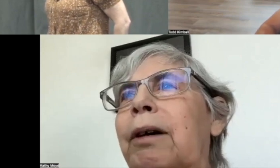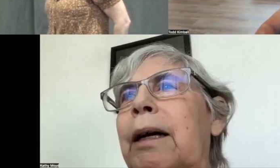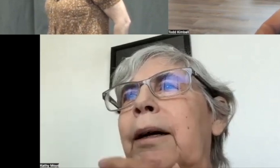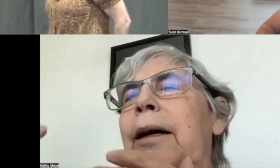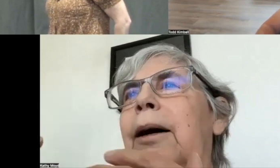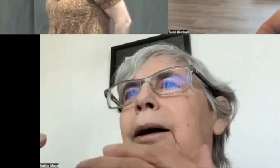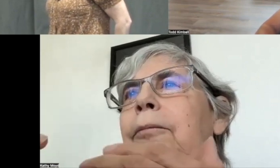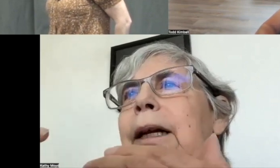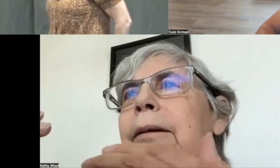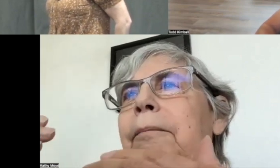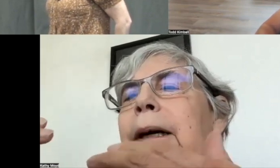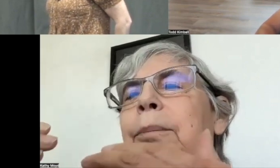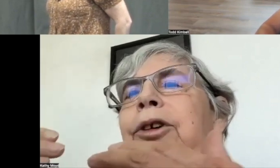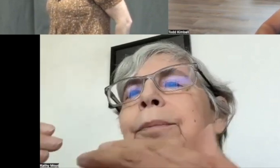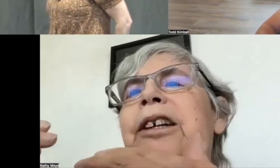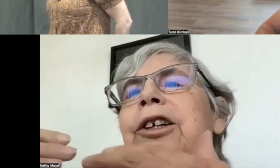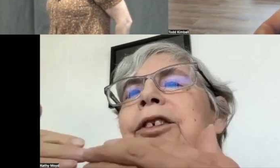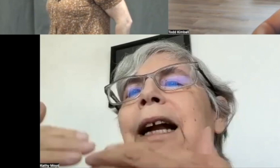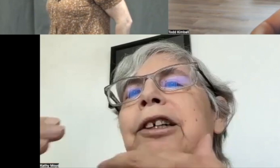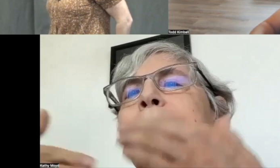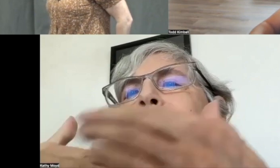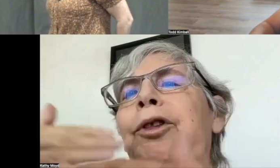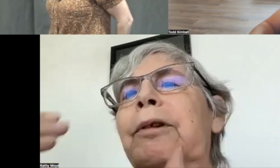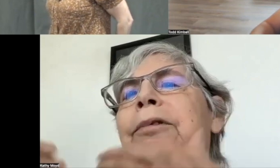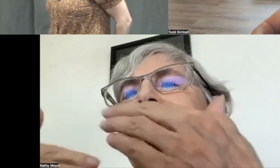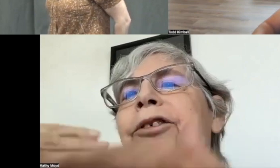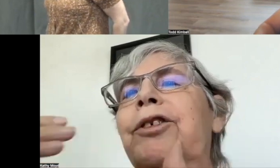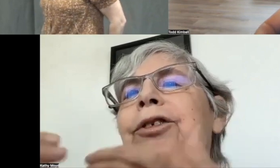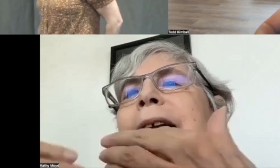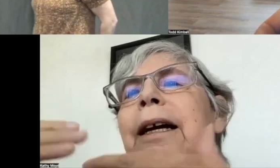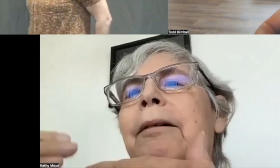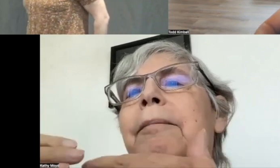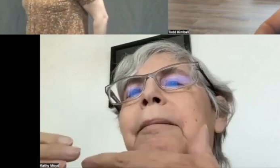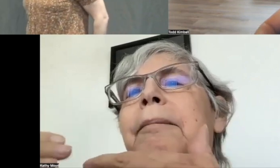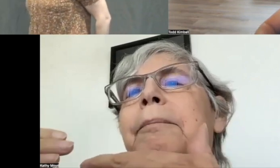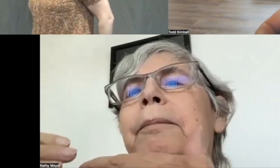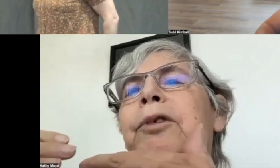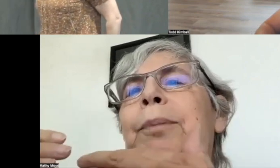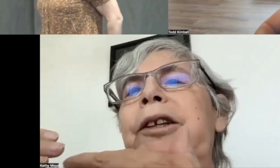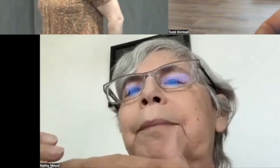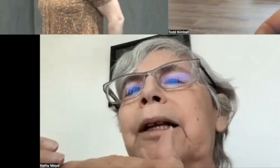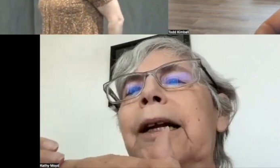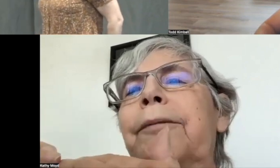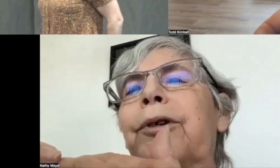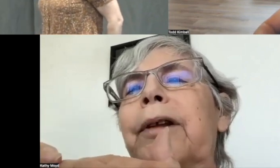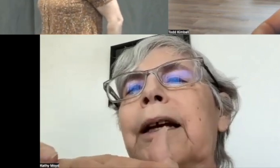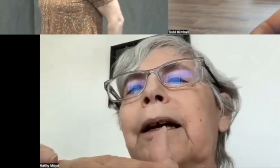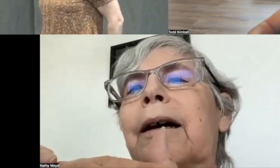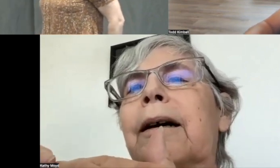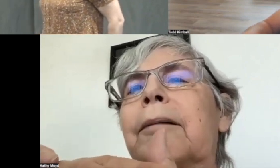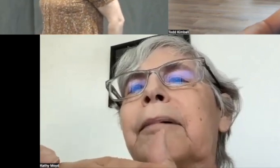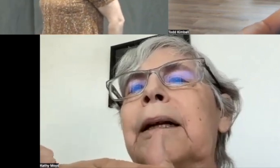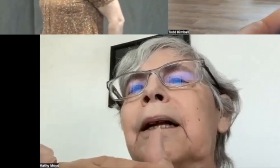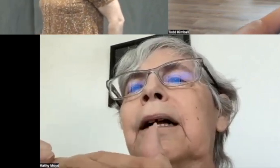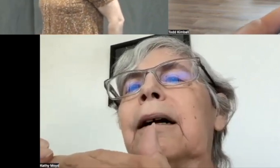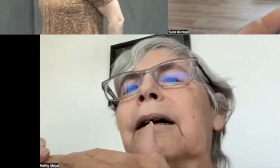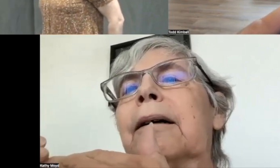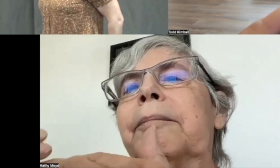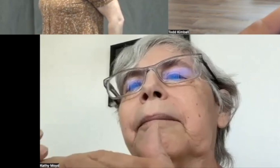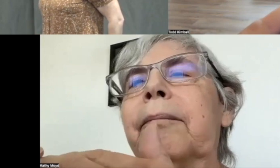are a bird species that actually both sexes take responsibility for